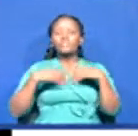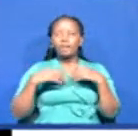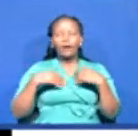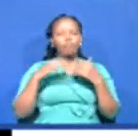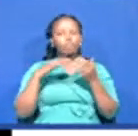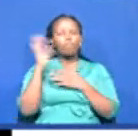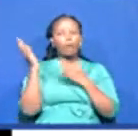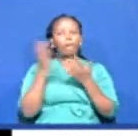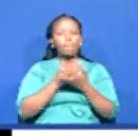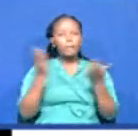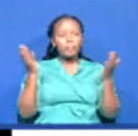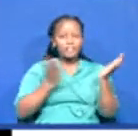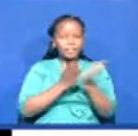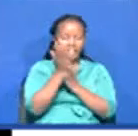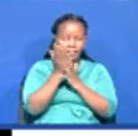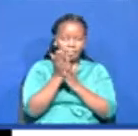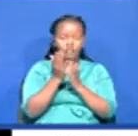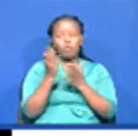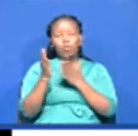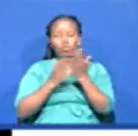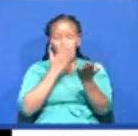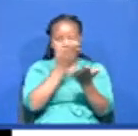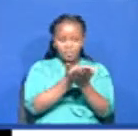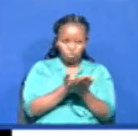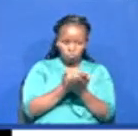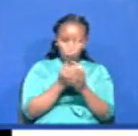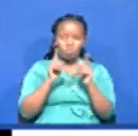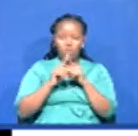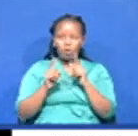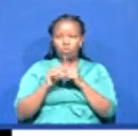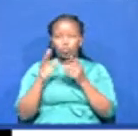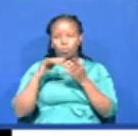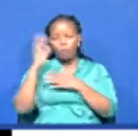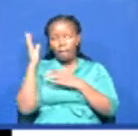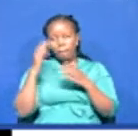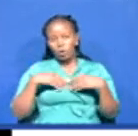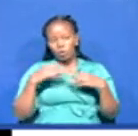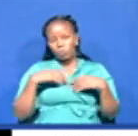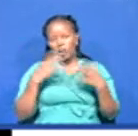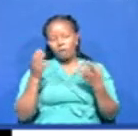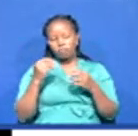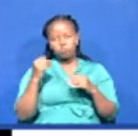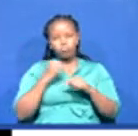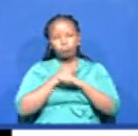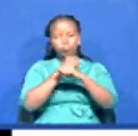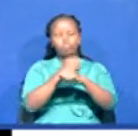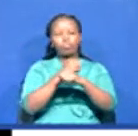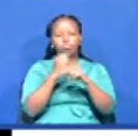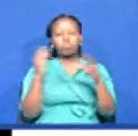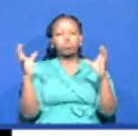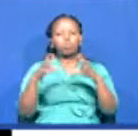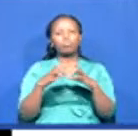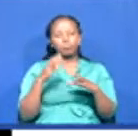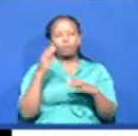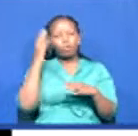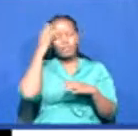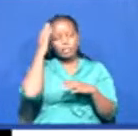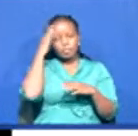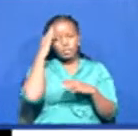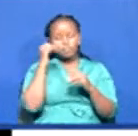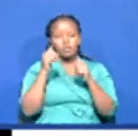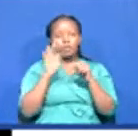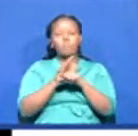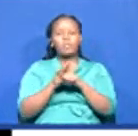rights, through application, grant permission for customs power to seize and detain counterfeit goods or suspected counterfeit goods imported in the